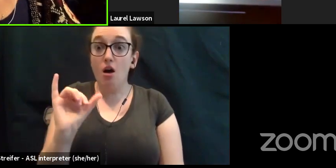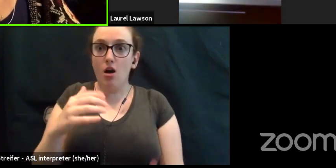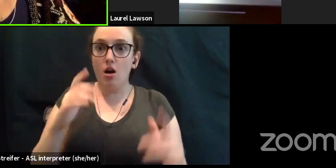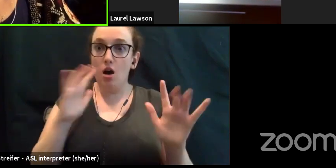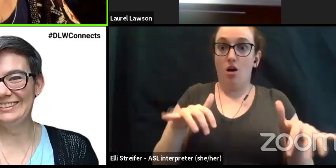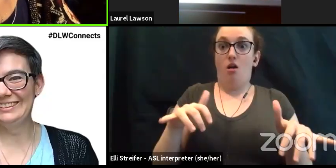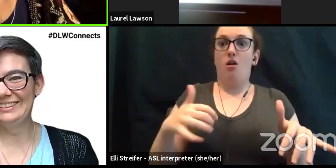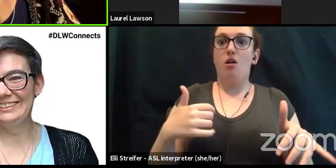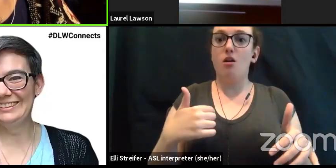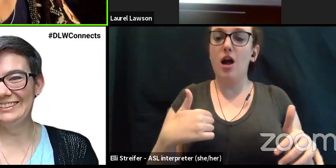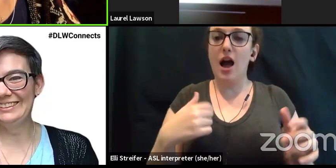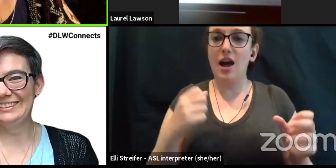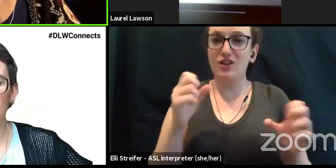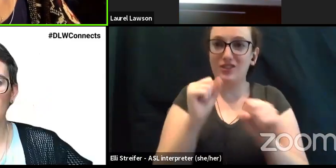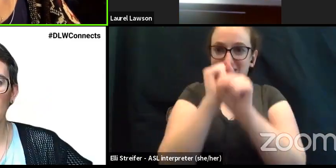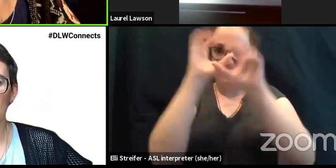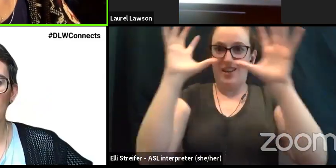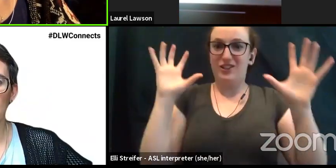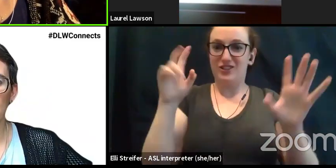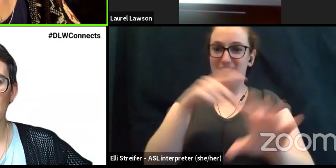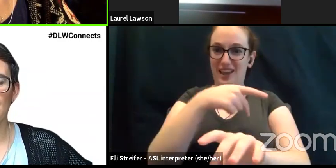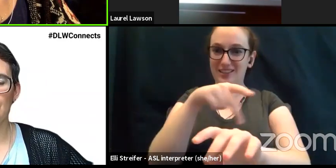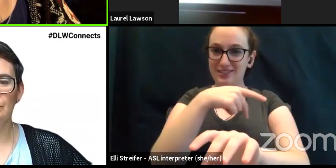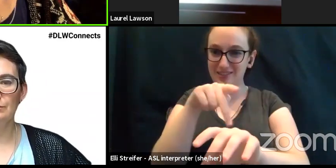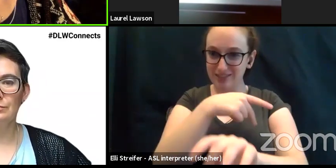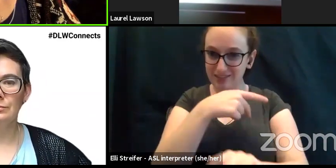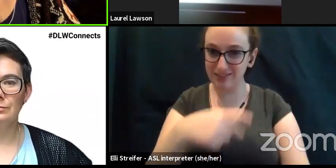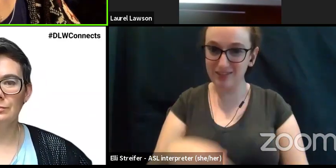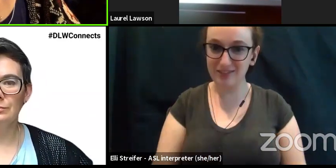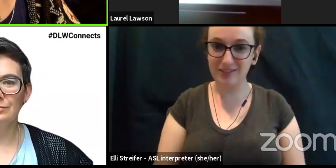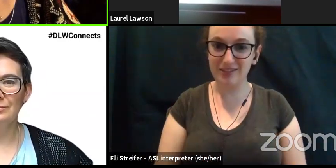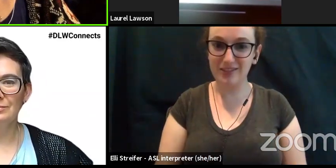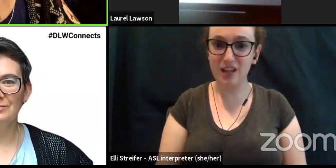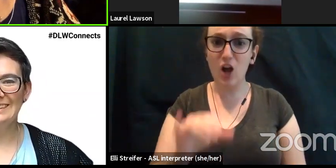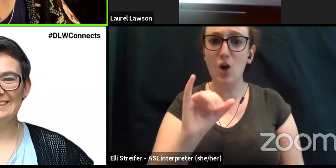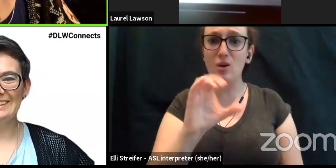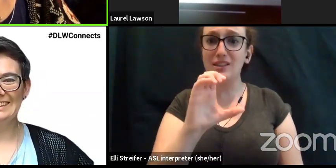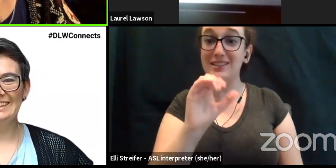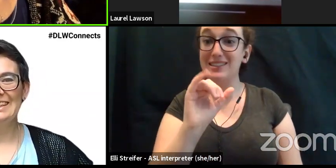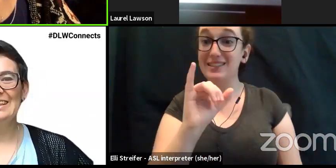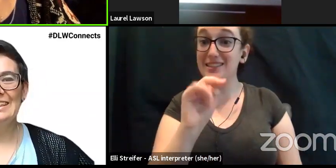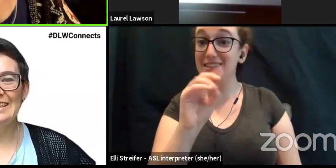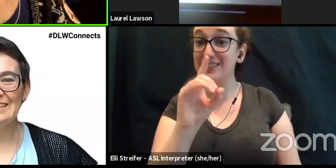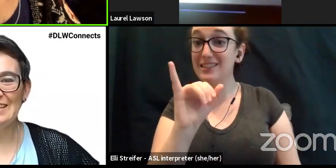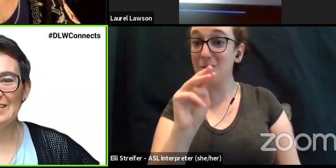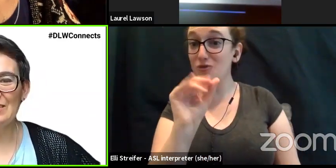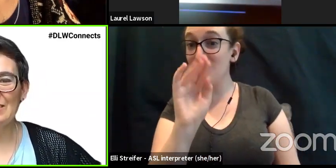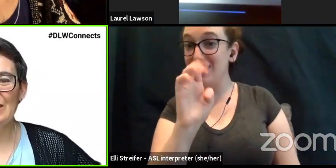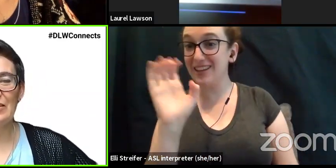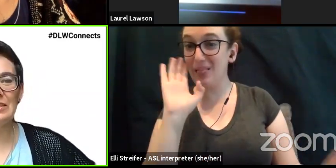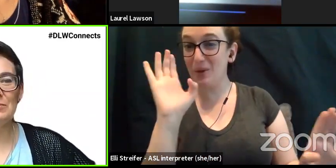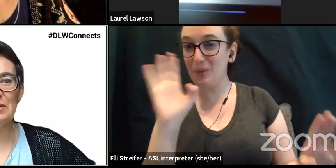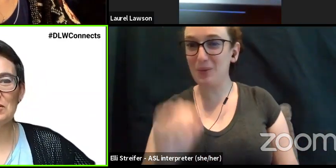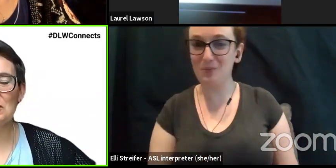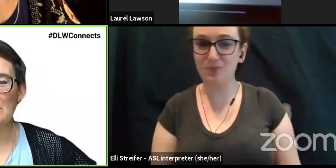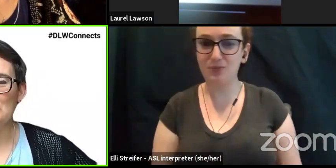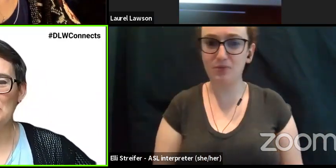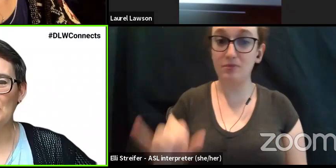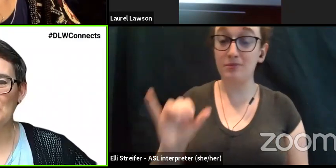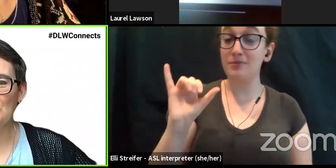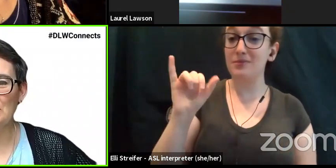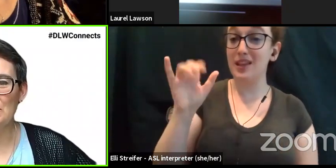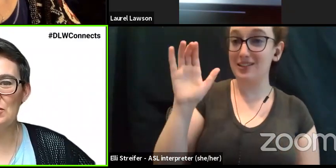was dancing as I encountered it. I loved it. Ah, Cindy Marie. Yeah, that seems like a good